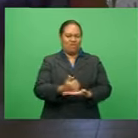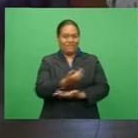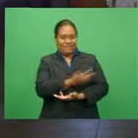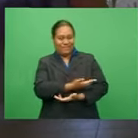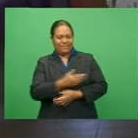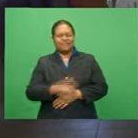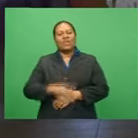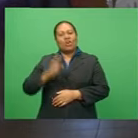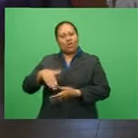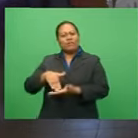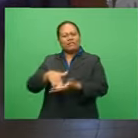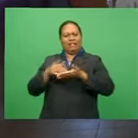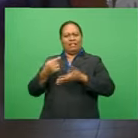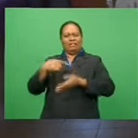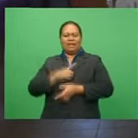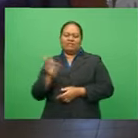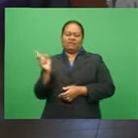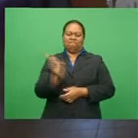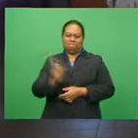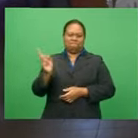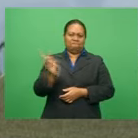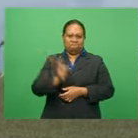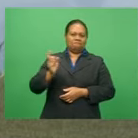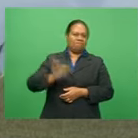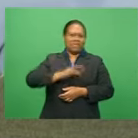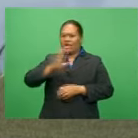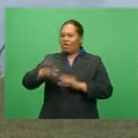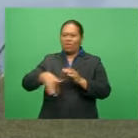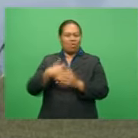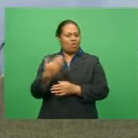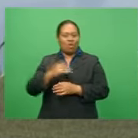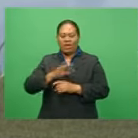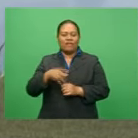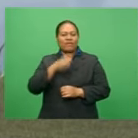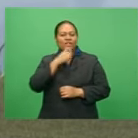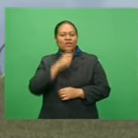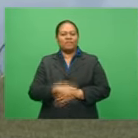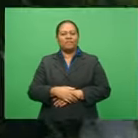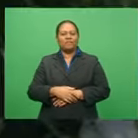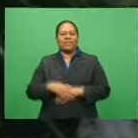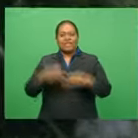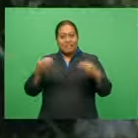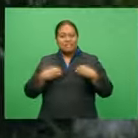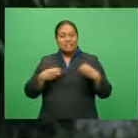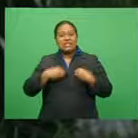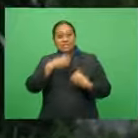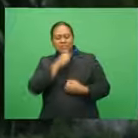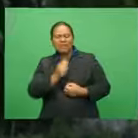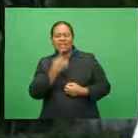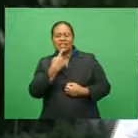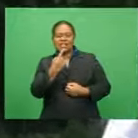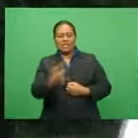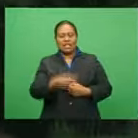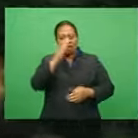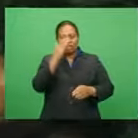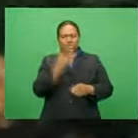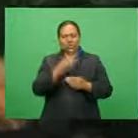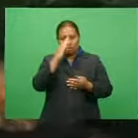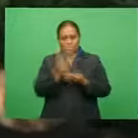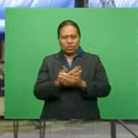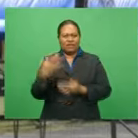always help us, and we come here almost every afternoon. Nandi businessman Abid Hussein and SVC student Raina